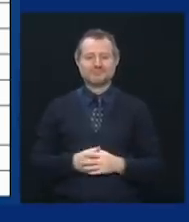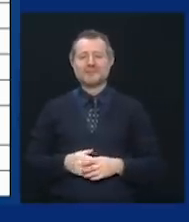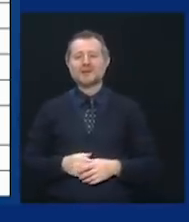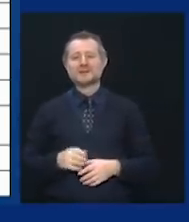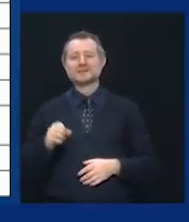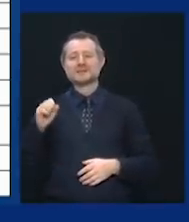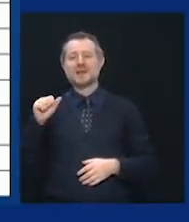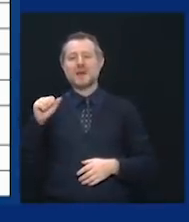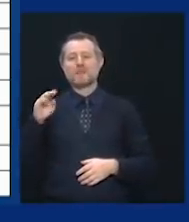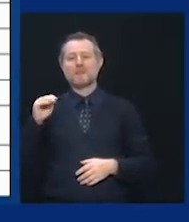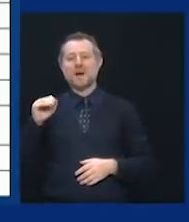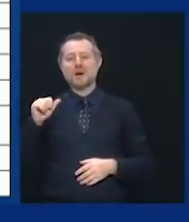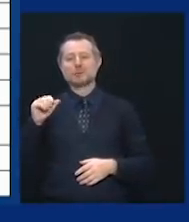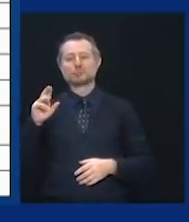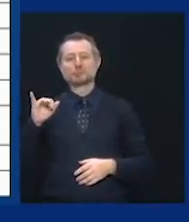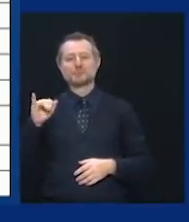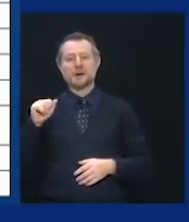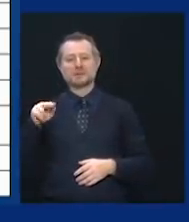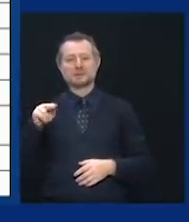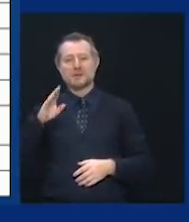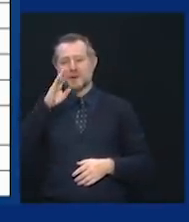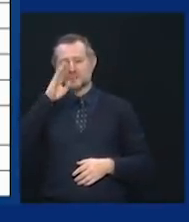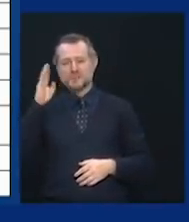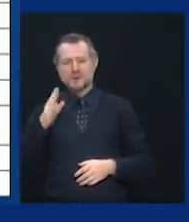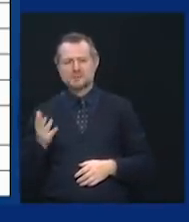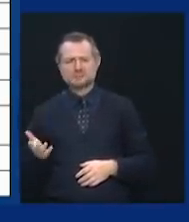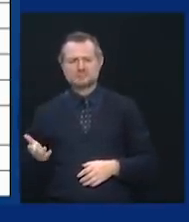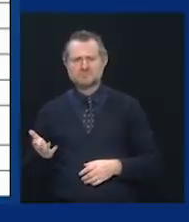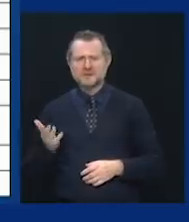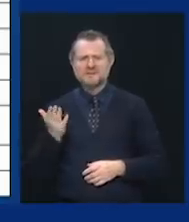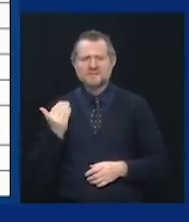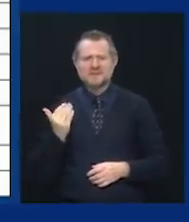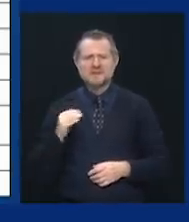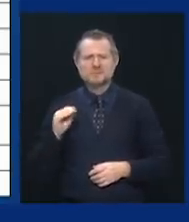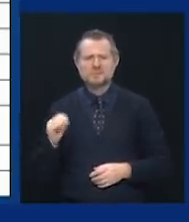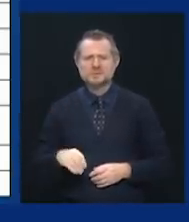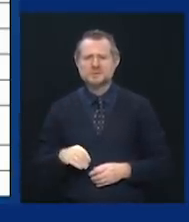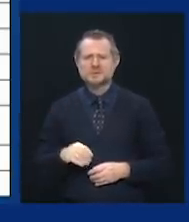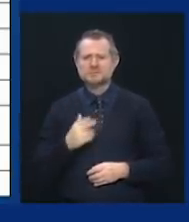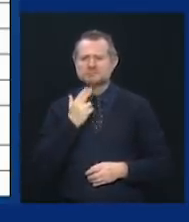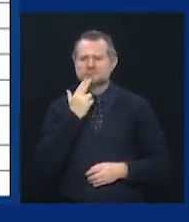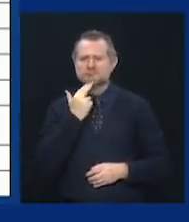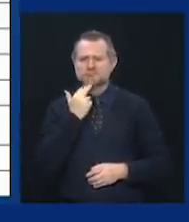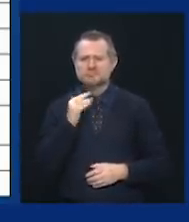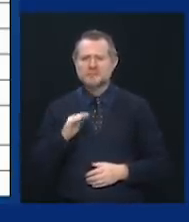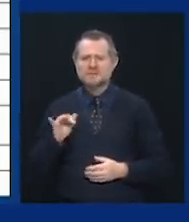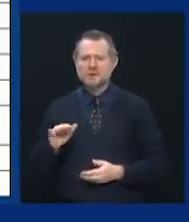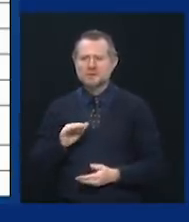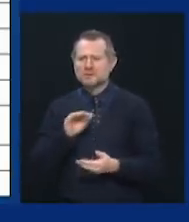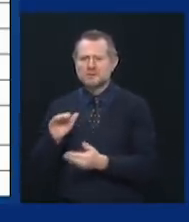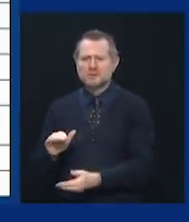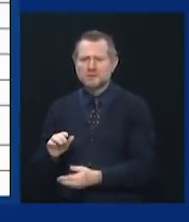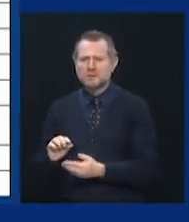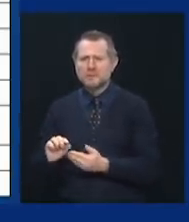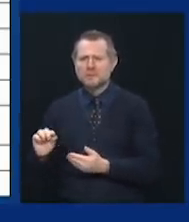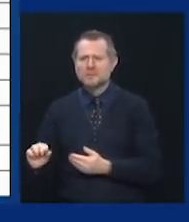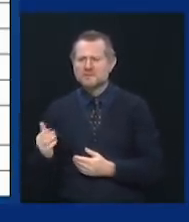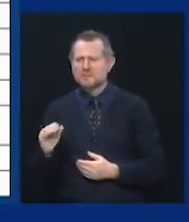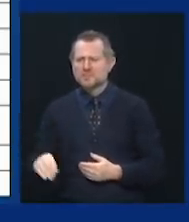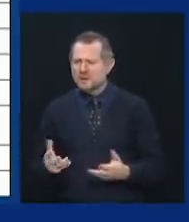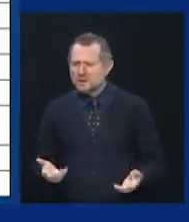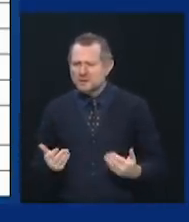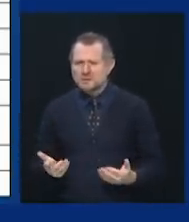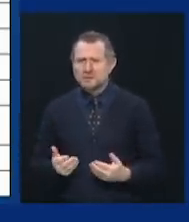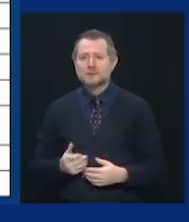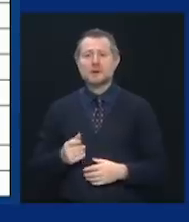Hospital has only administered 15% of the allocation they've received. A.O.